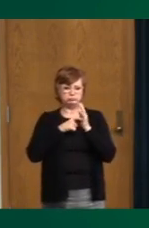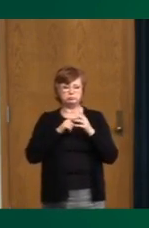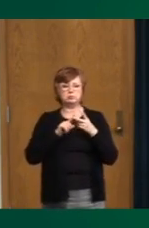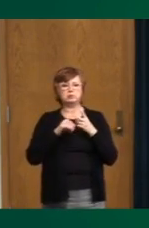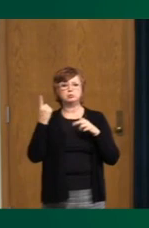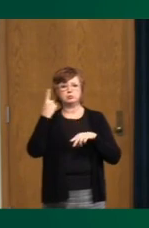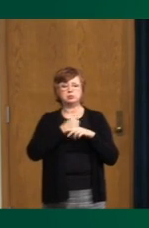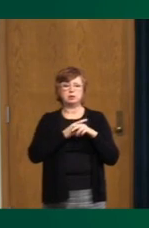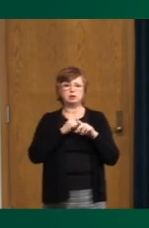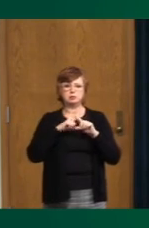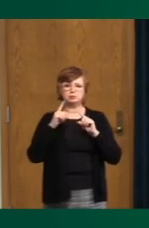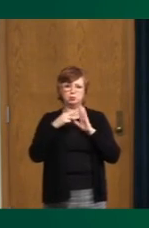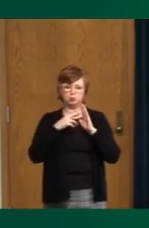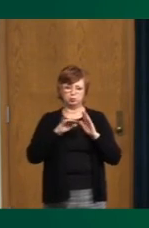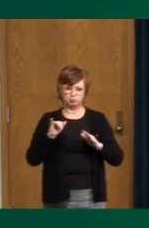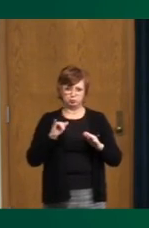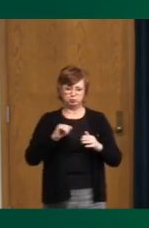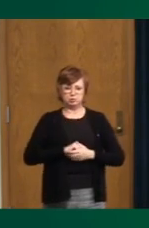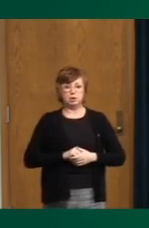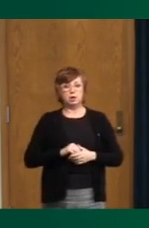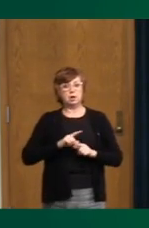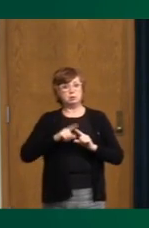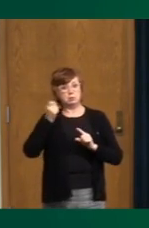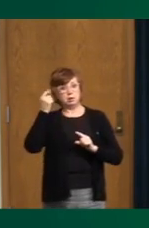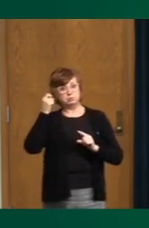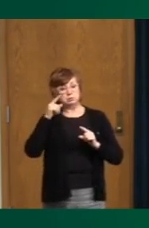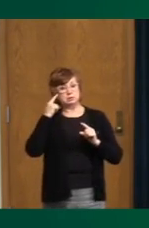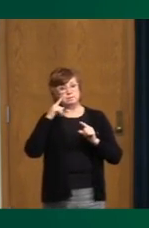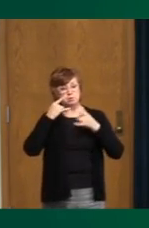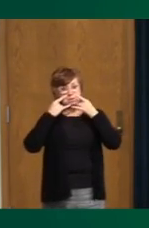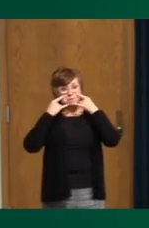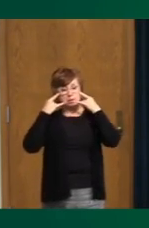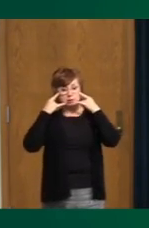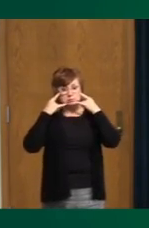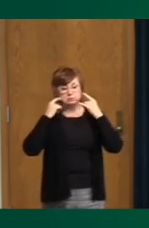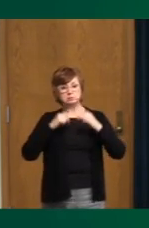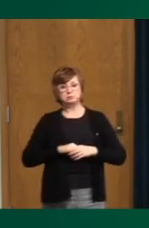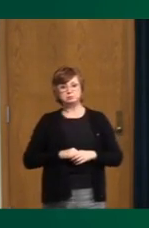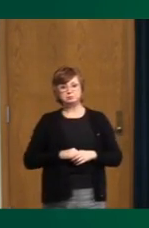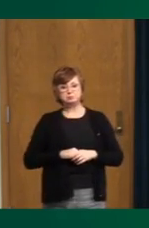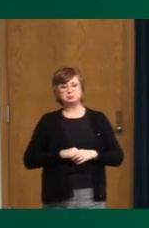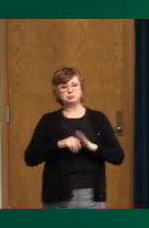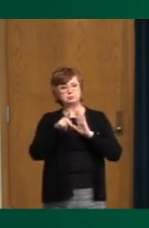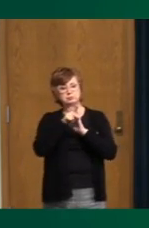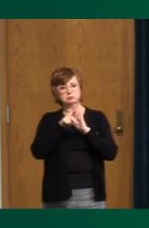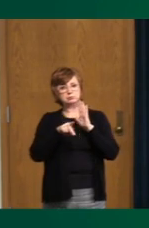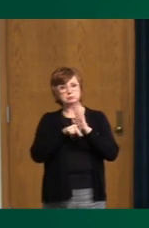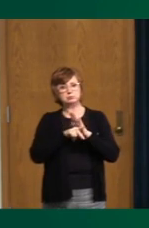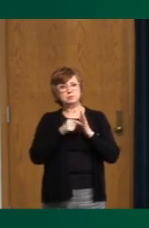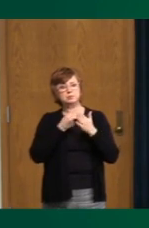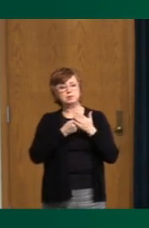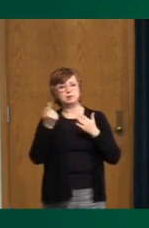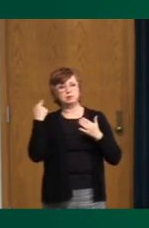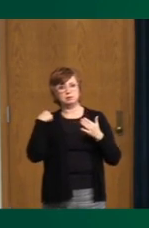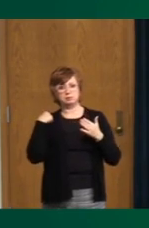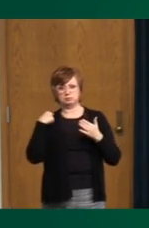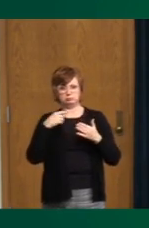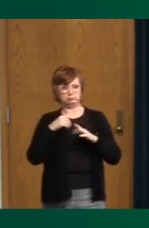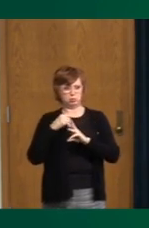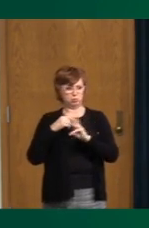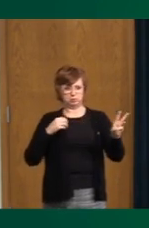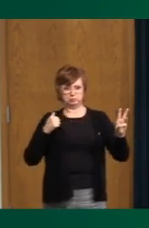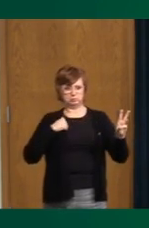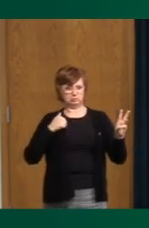today as well. But even as far as masking goes, the mandatory masking policy that we introduced last week was one of the strongest in